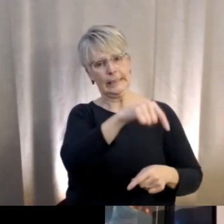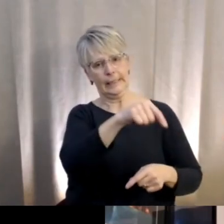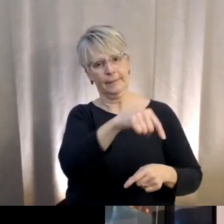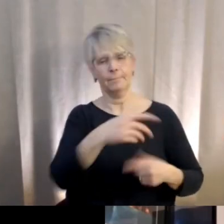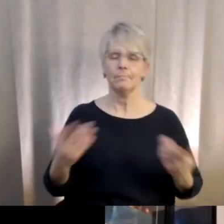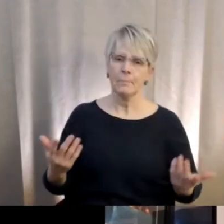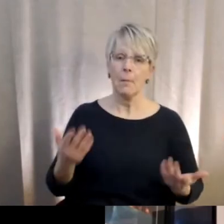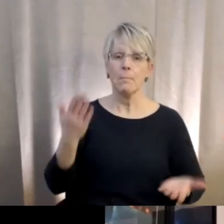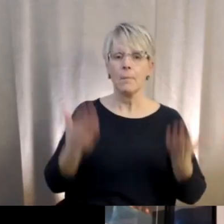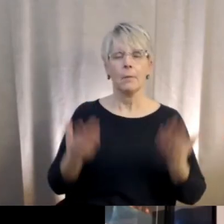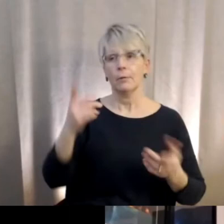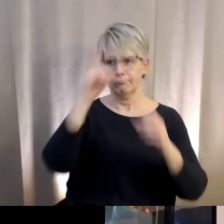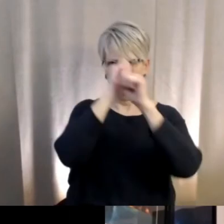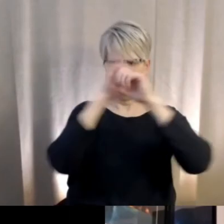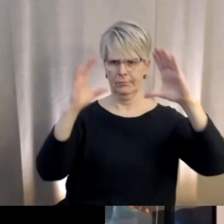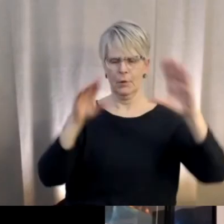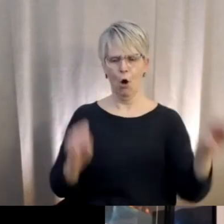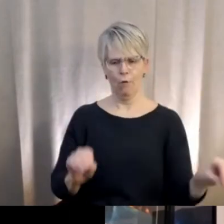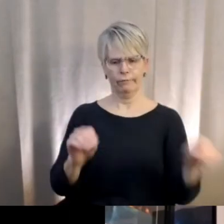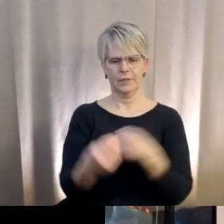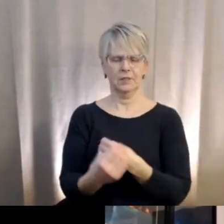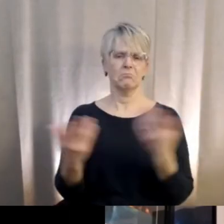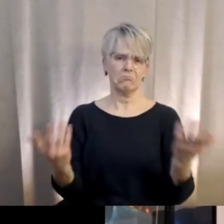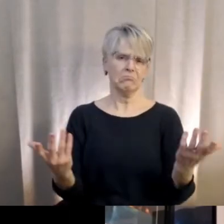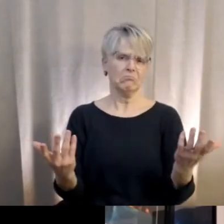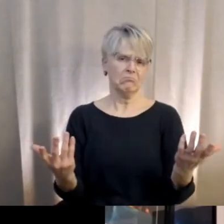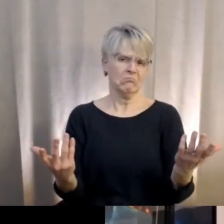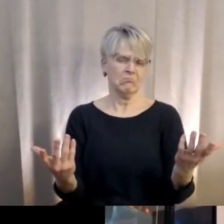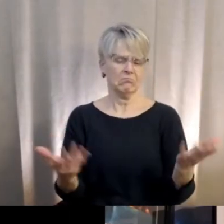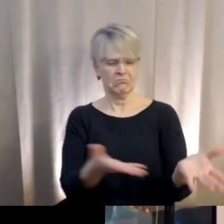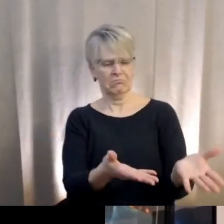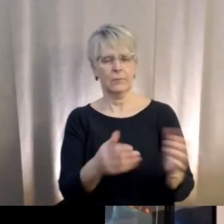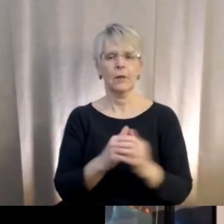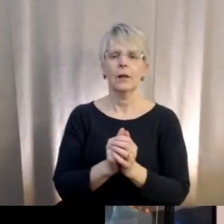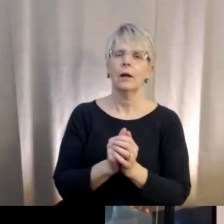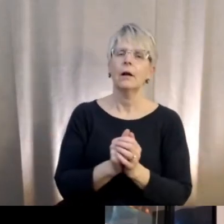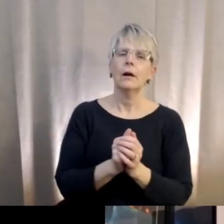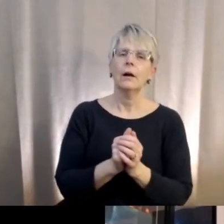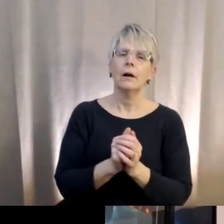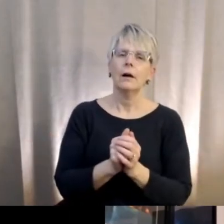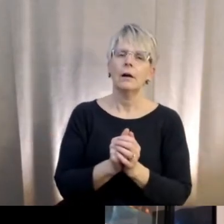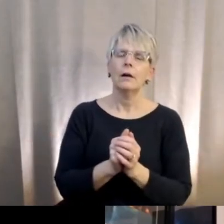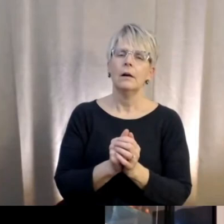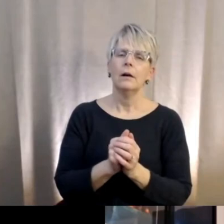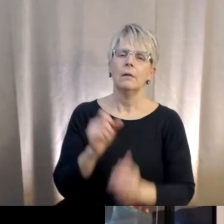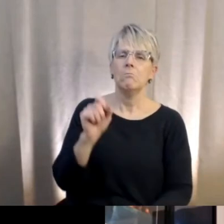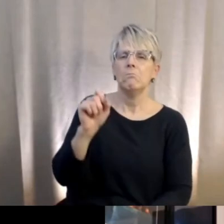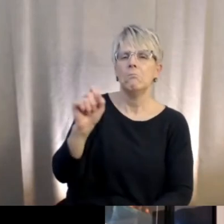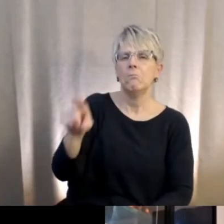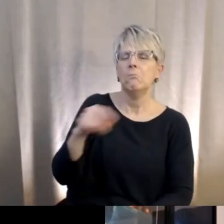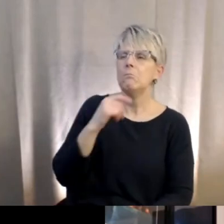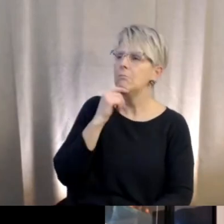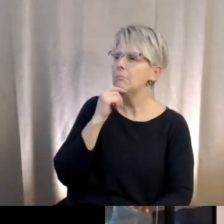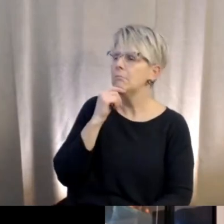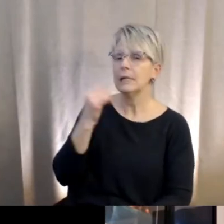let's take an office scenario, because it seems to be the most generic. What are some things that you would, if